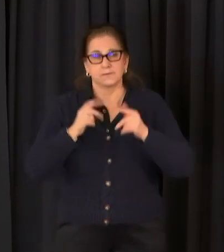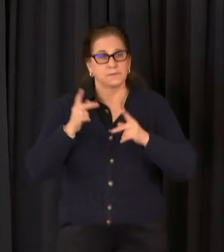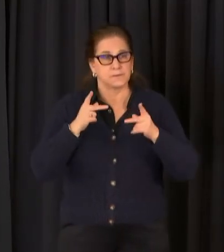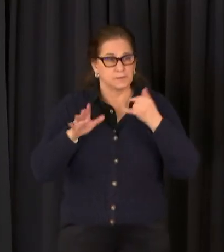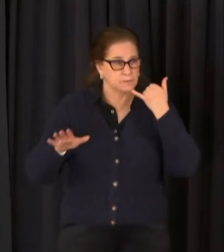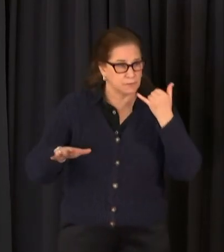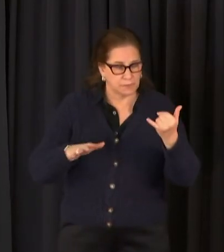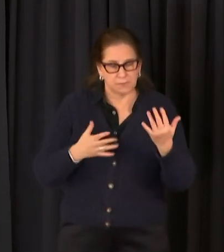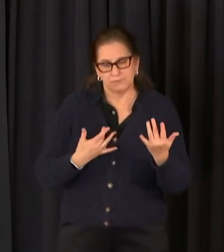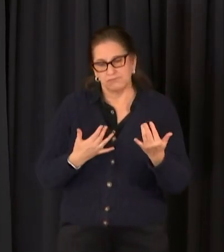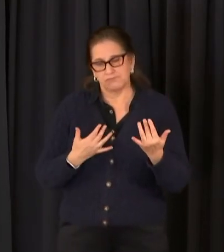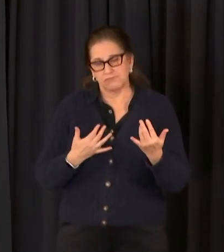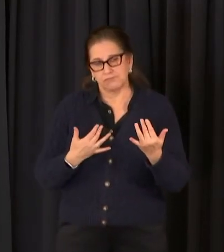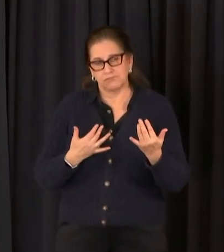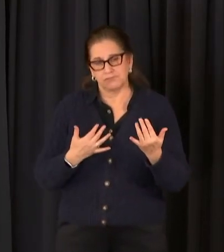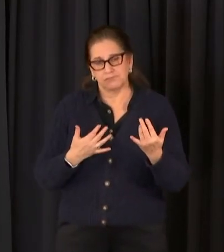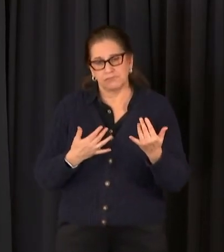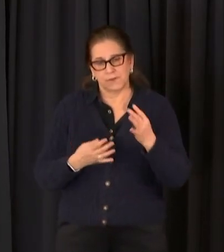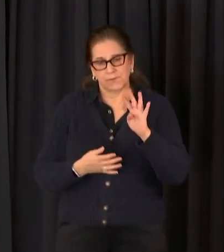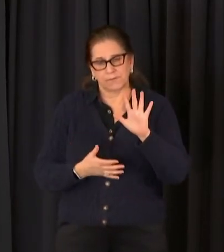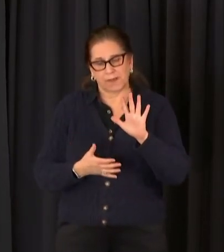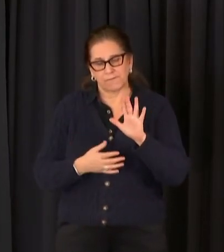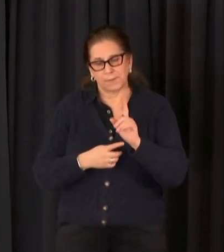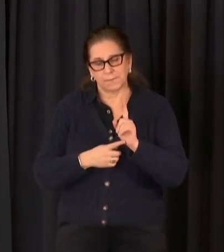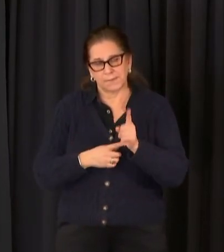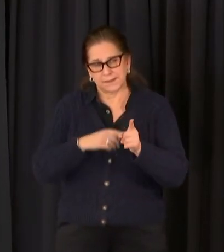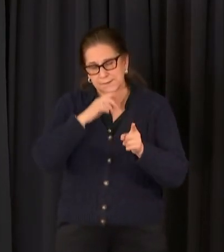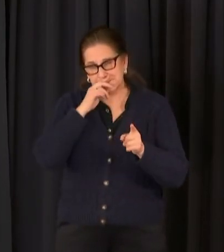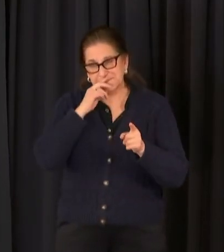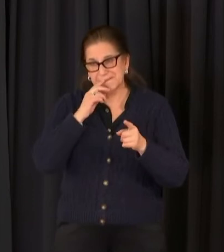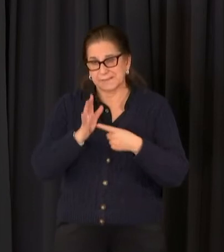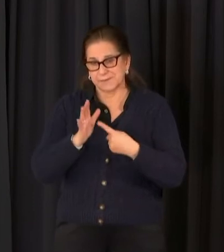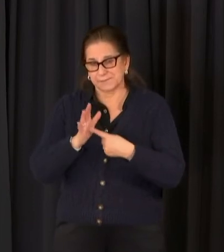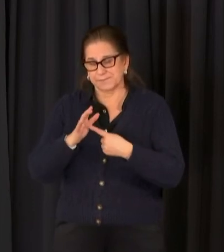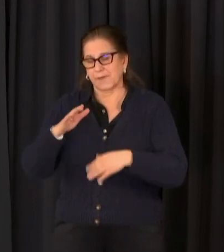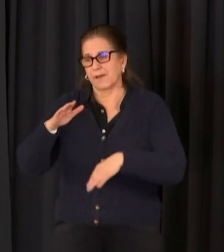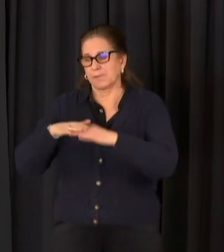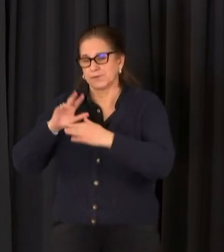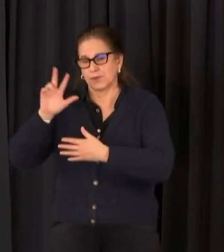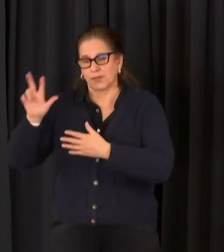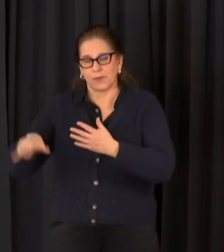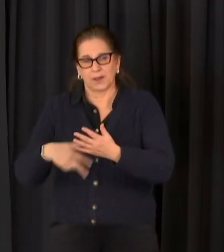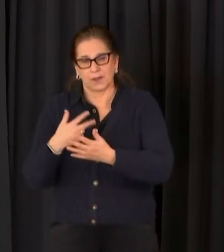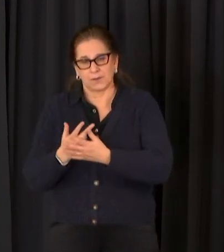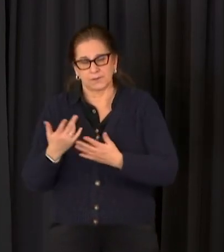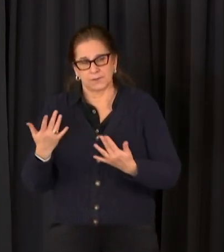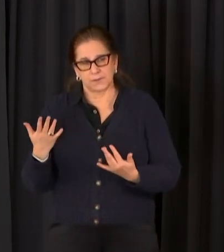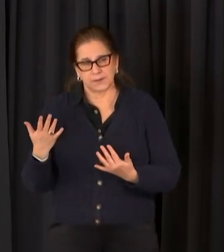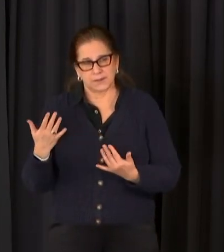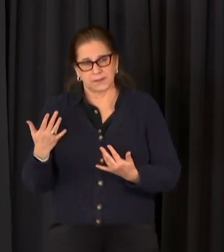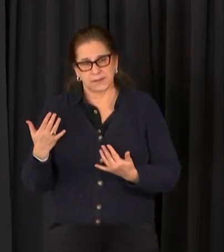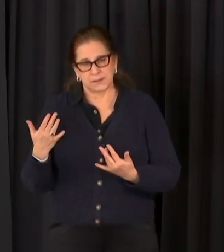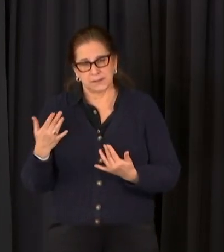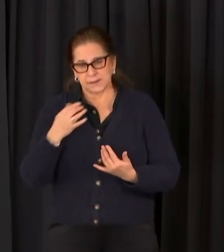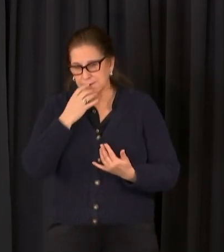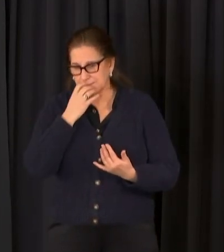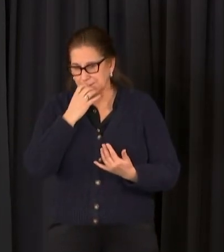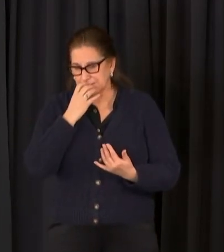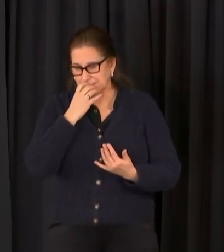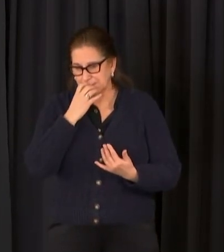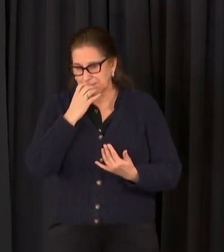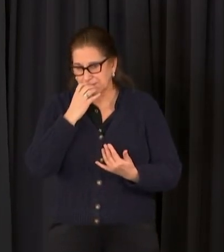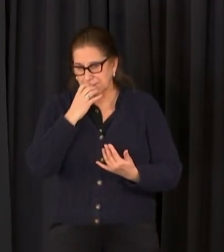longest person that had to wait was just under 3 hours. So make no mistake, I understand the importance of being able to